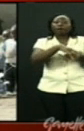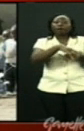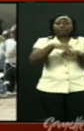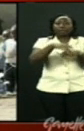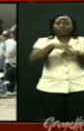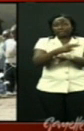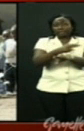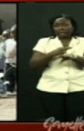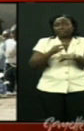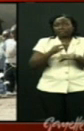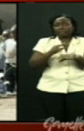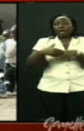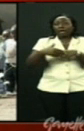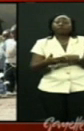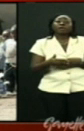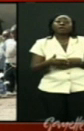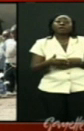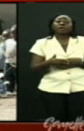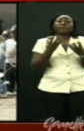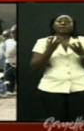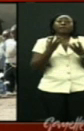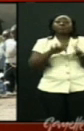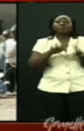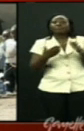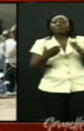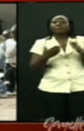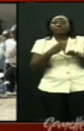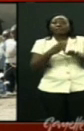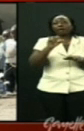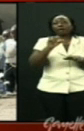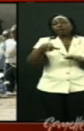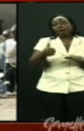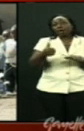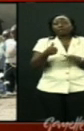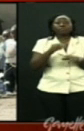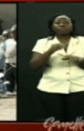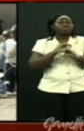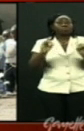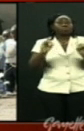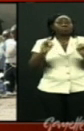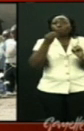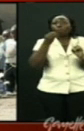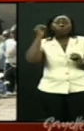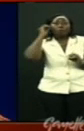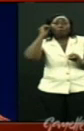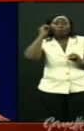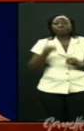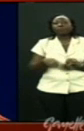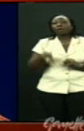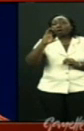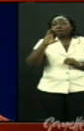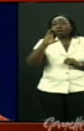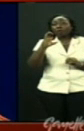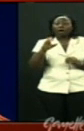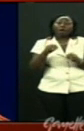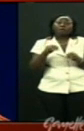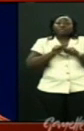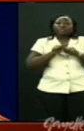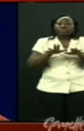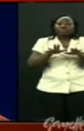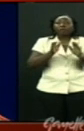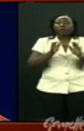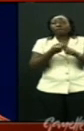than 250,000 people dead and another 1.2 million homeless. Cholera is transmitted by water, but also by